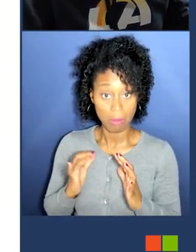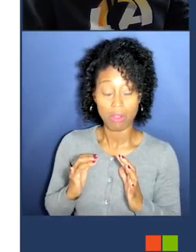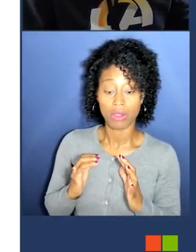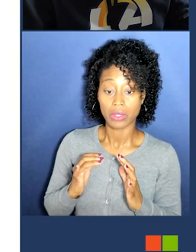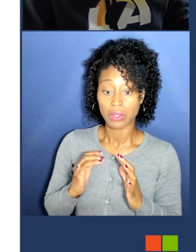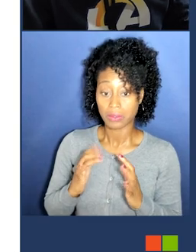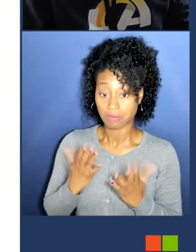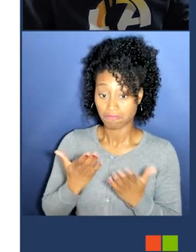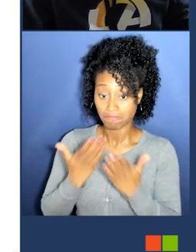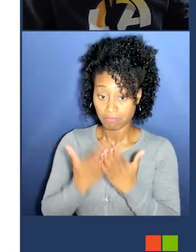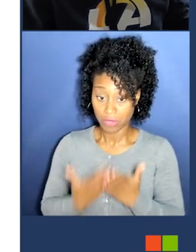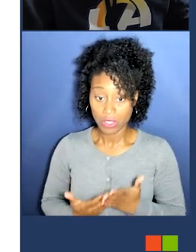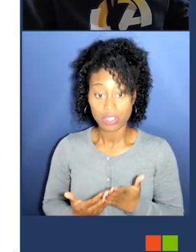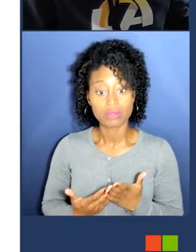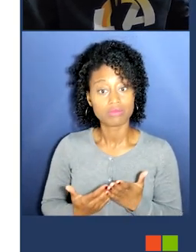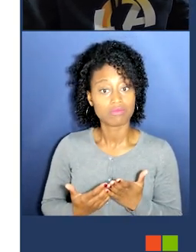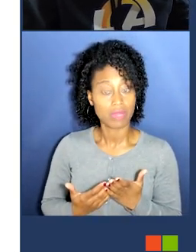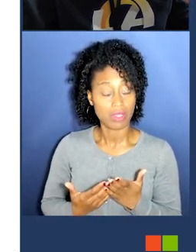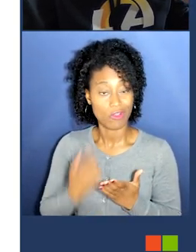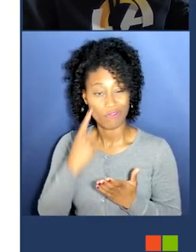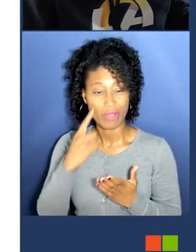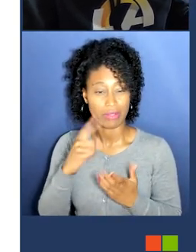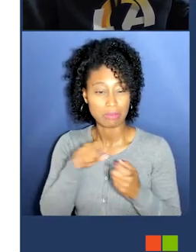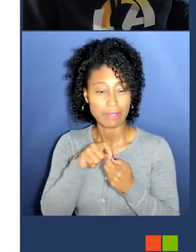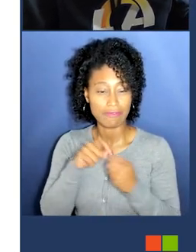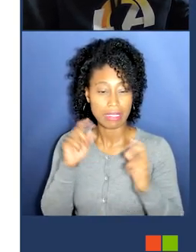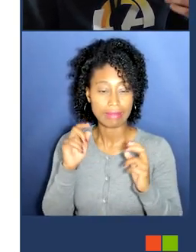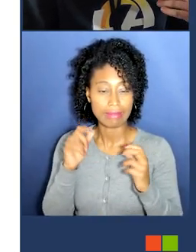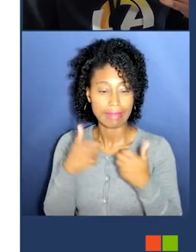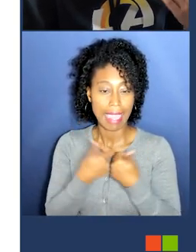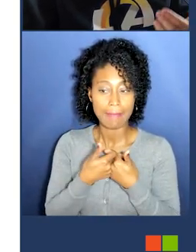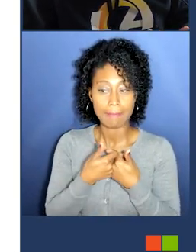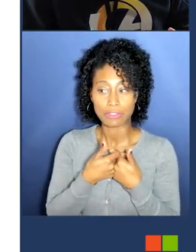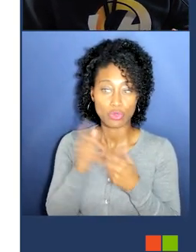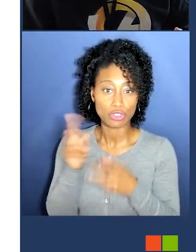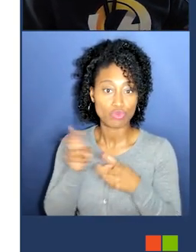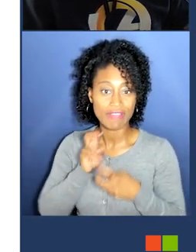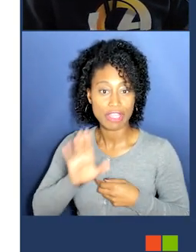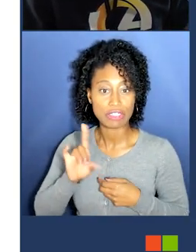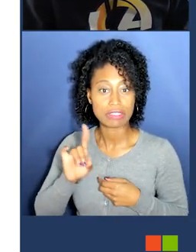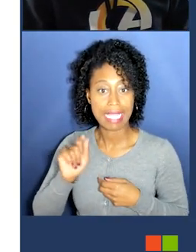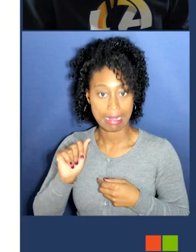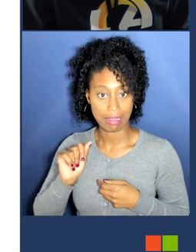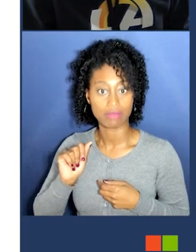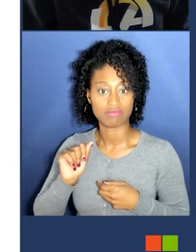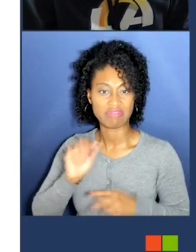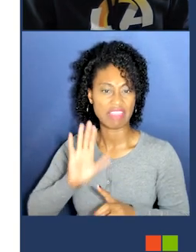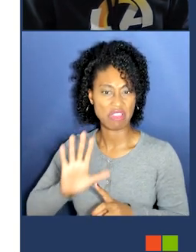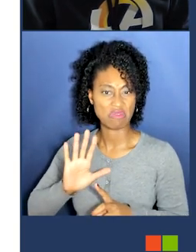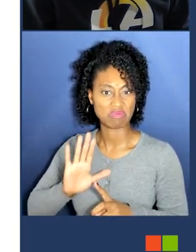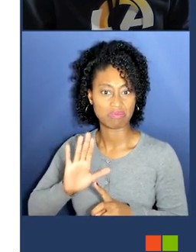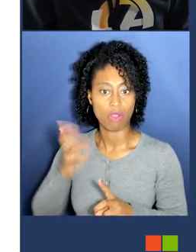for this title, for this particular game to be retrieving the data. We